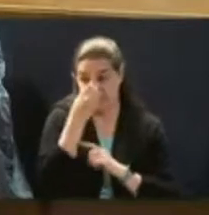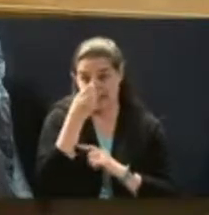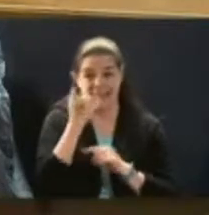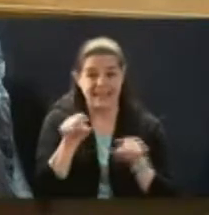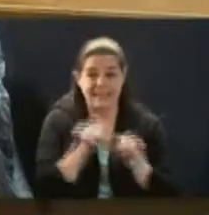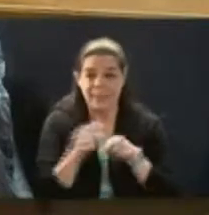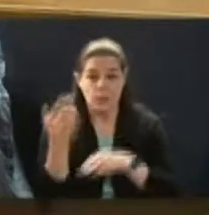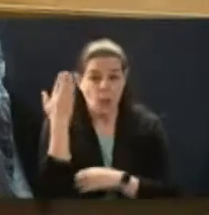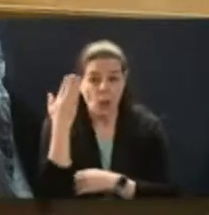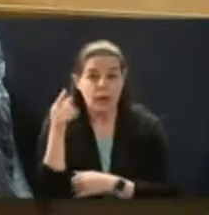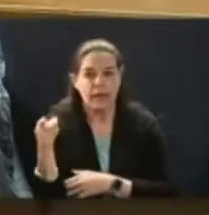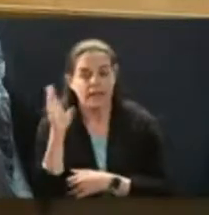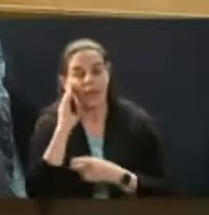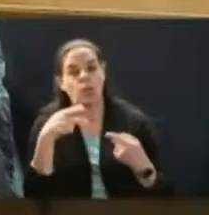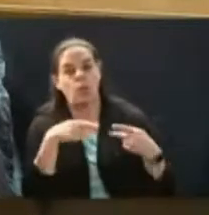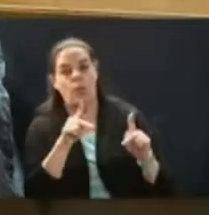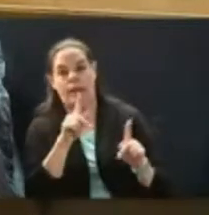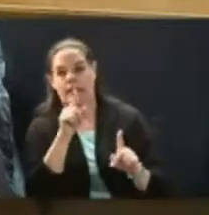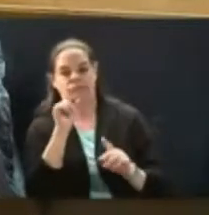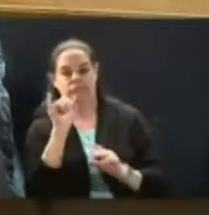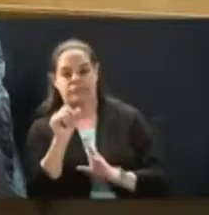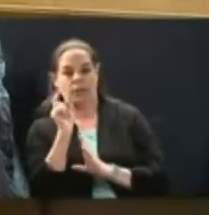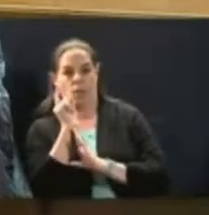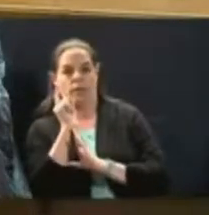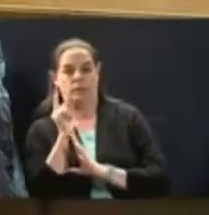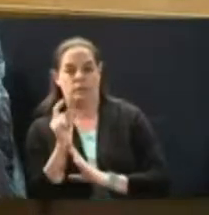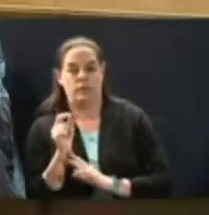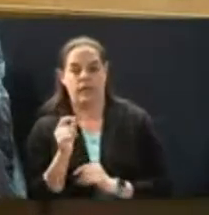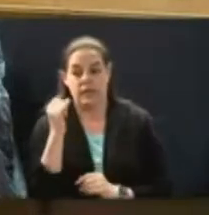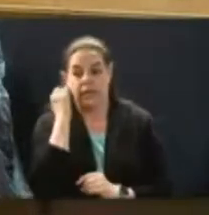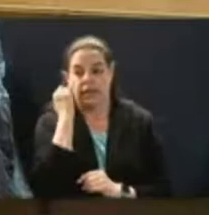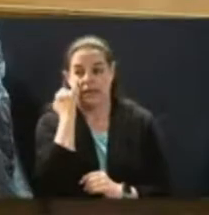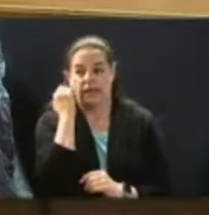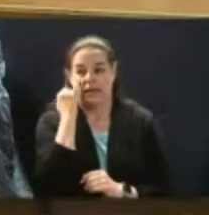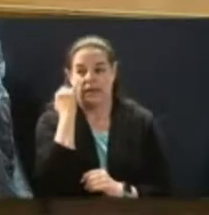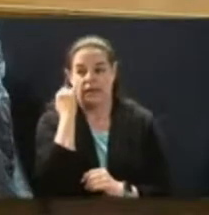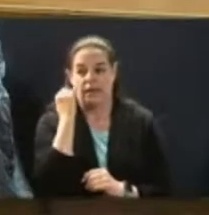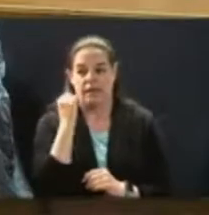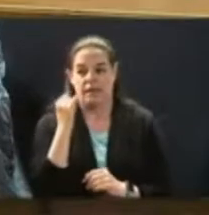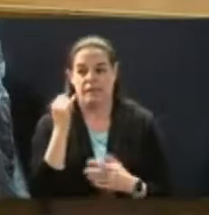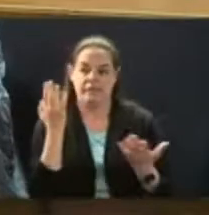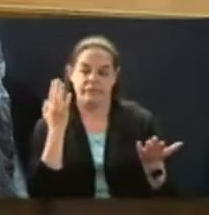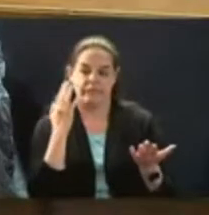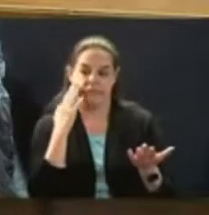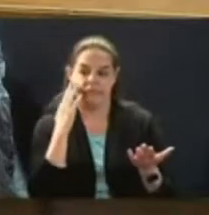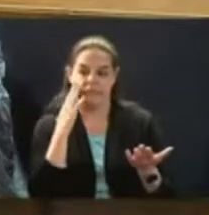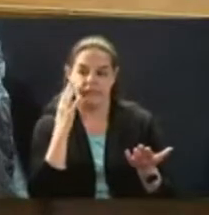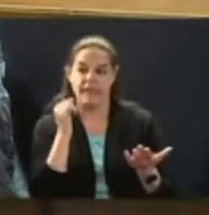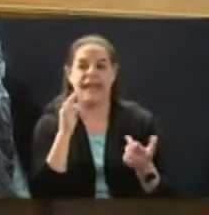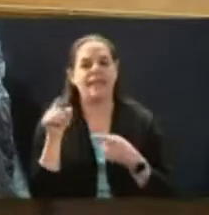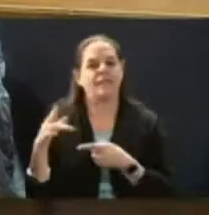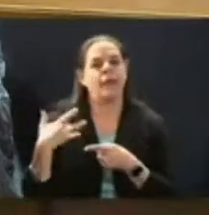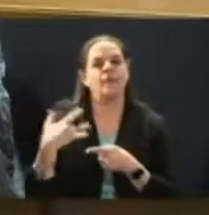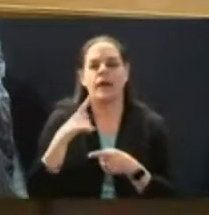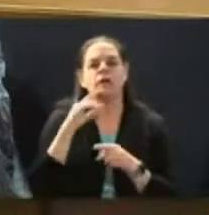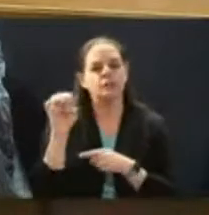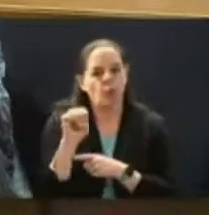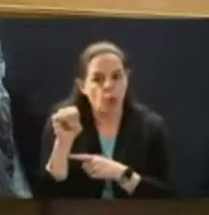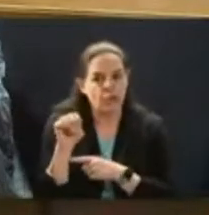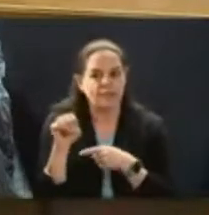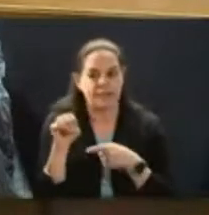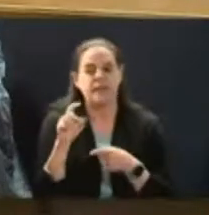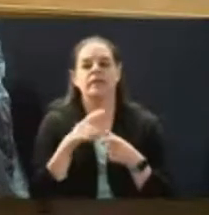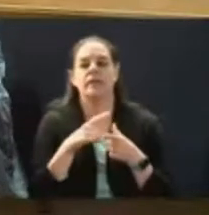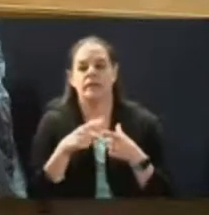morning, they will grant it on the spot if they, you know, deem it an emergency. So